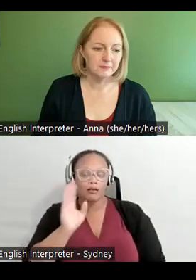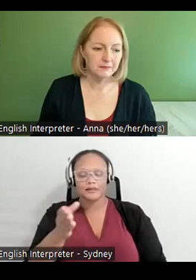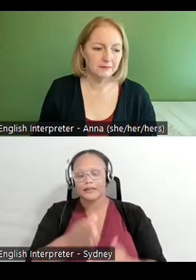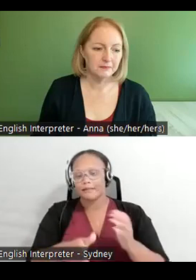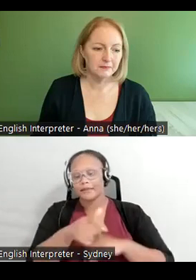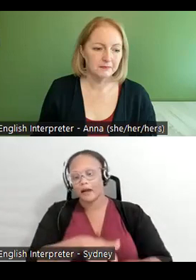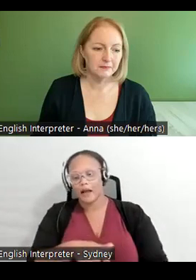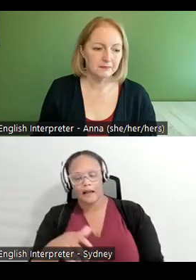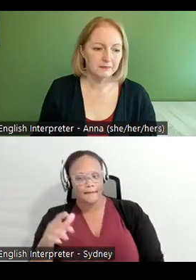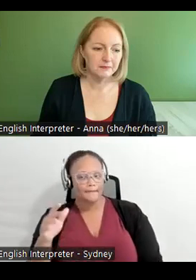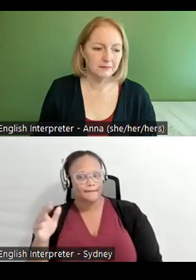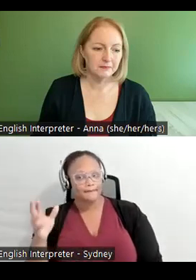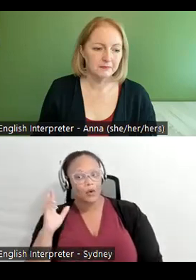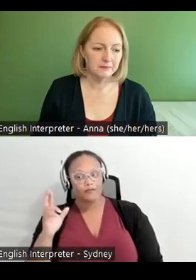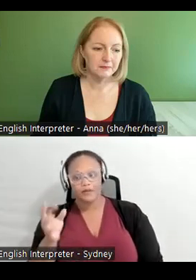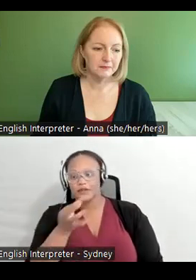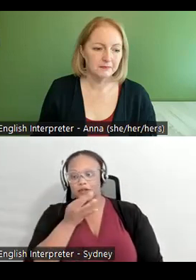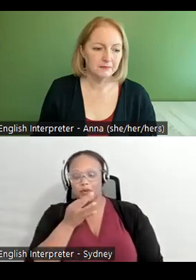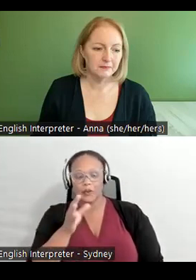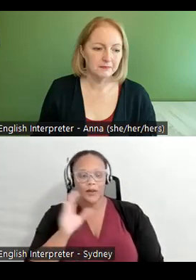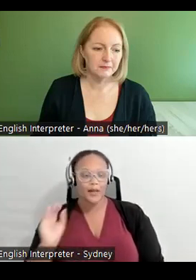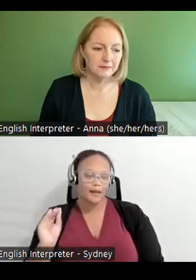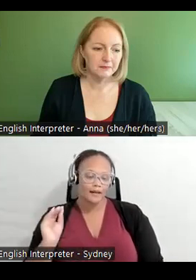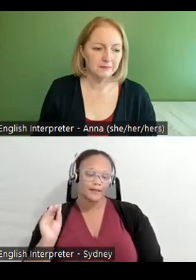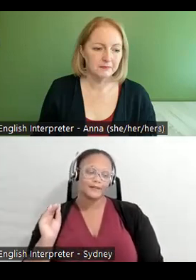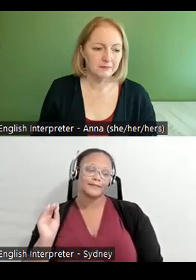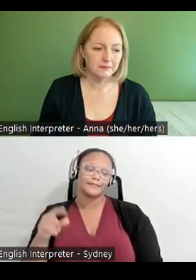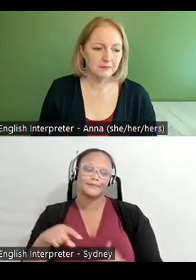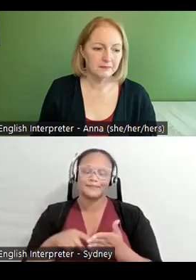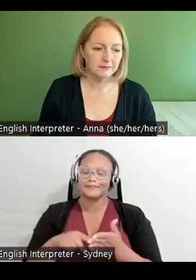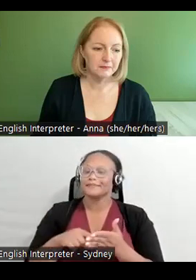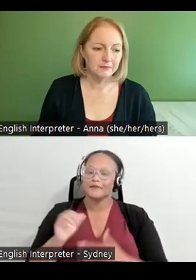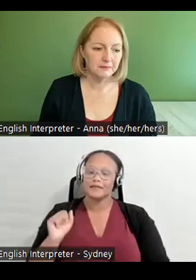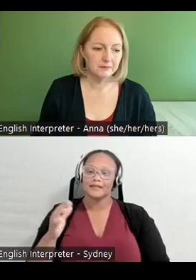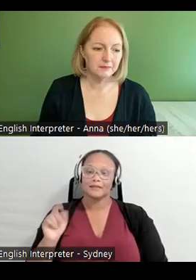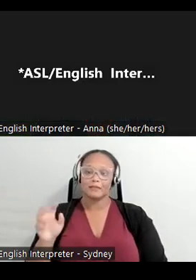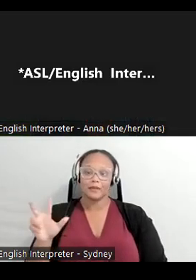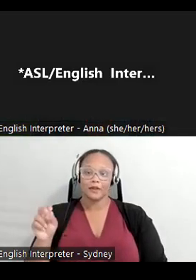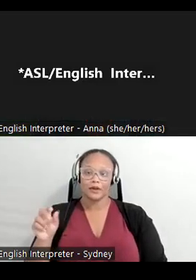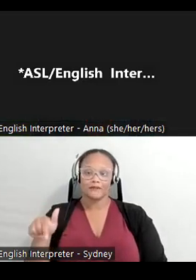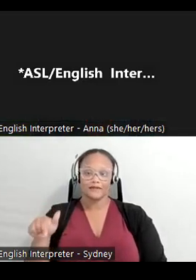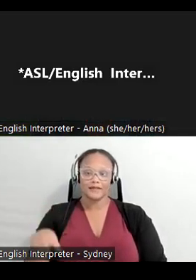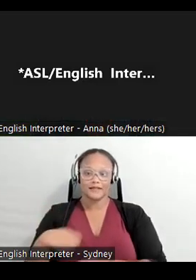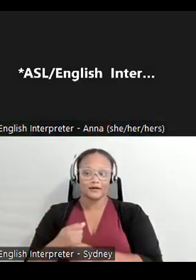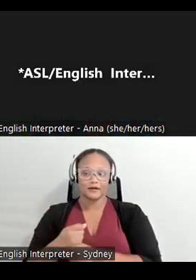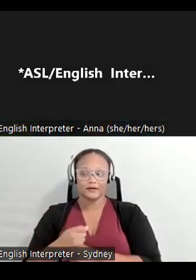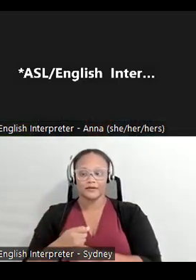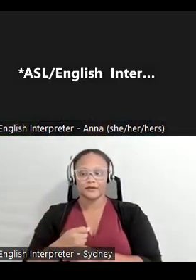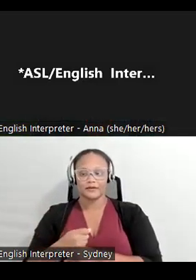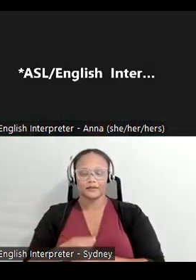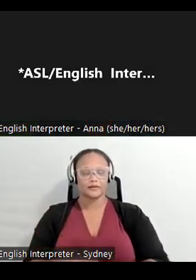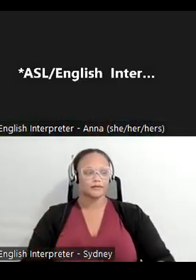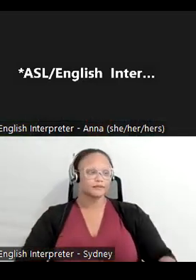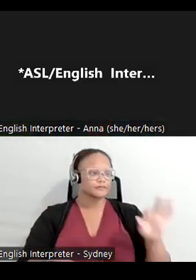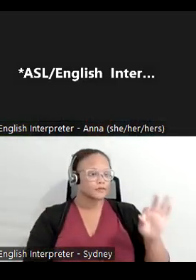sometime, hopefully soon, and by September 30th of this year. Okay, great, Rachel. Now, and there's